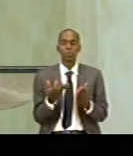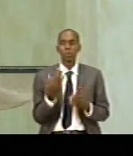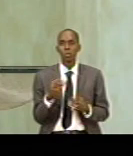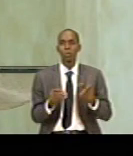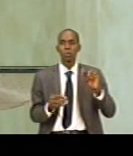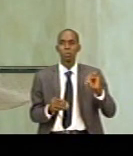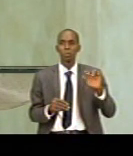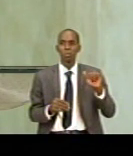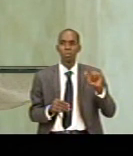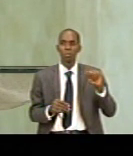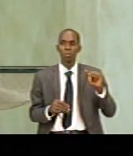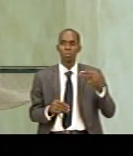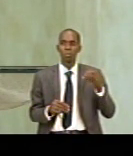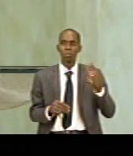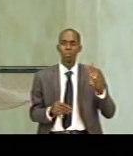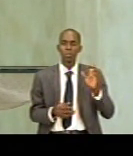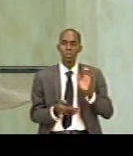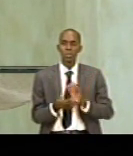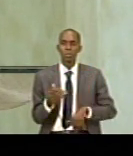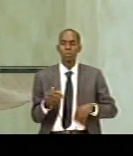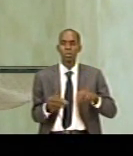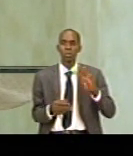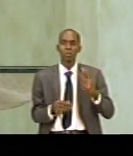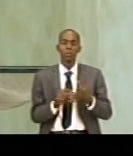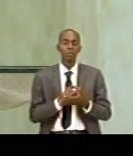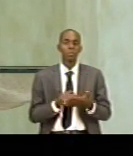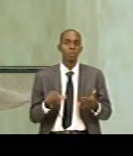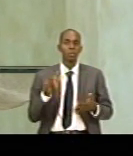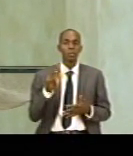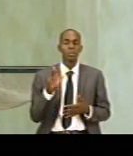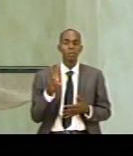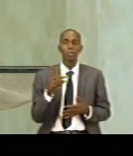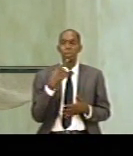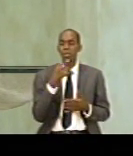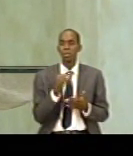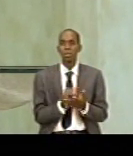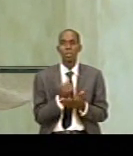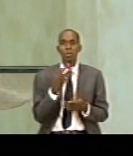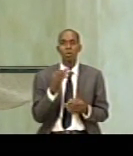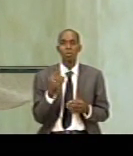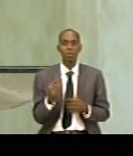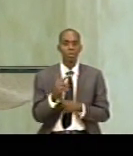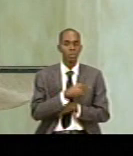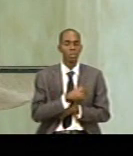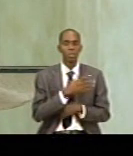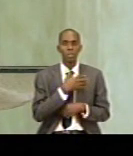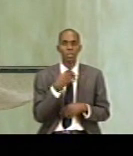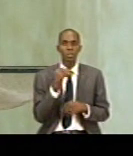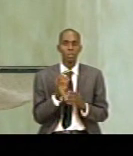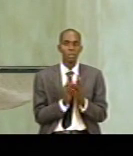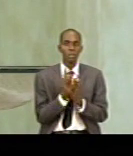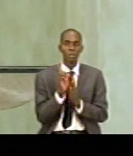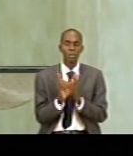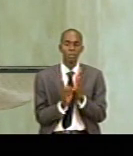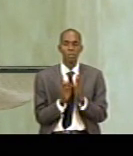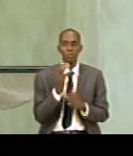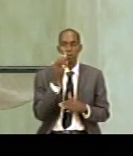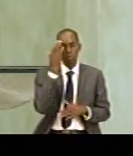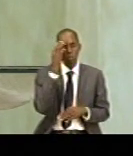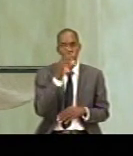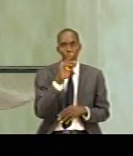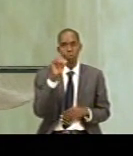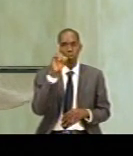24, in verse 36. But of the day, an hour, knoweth no man,